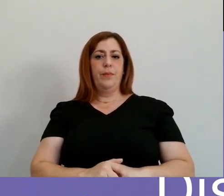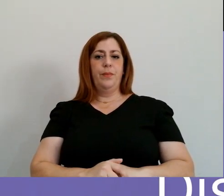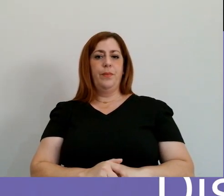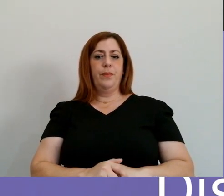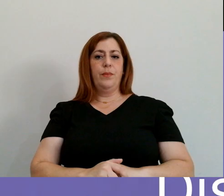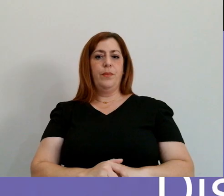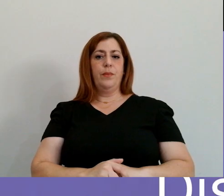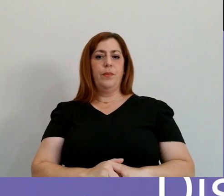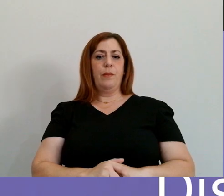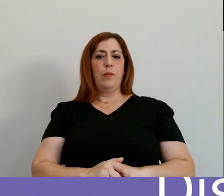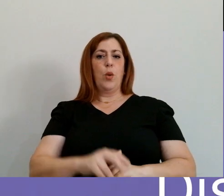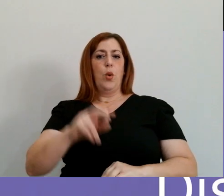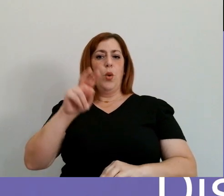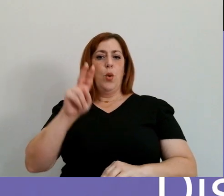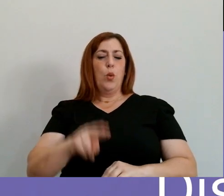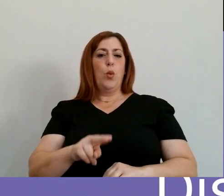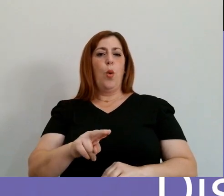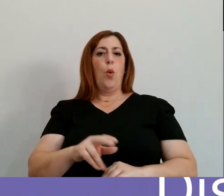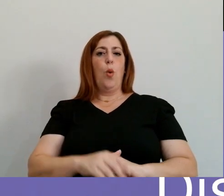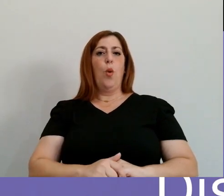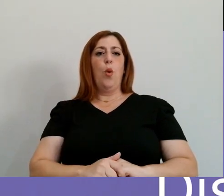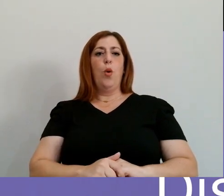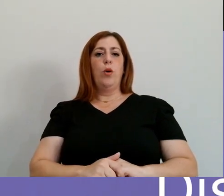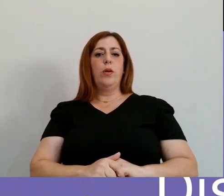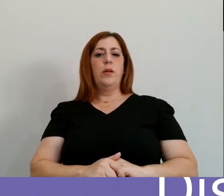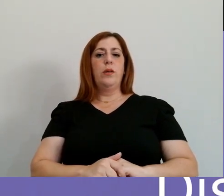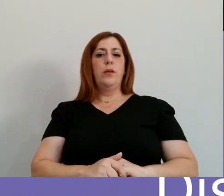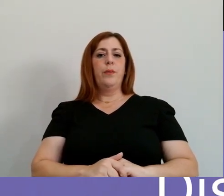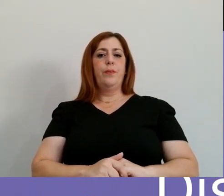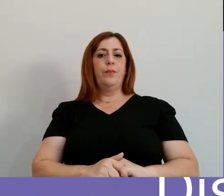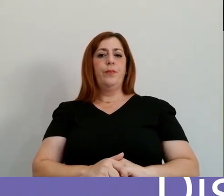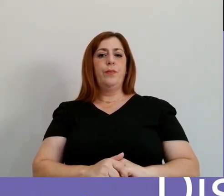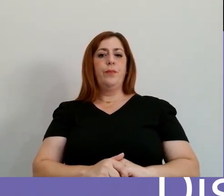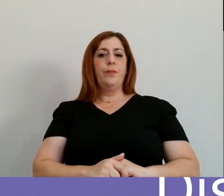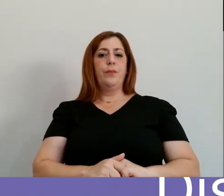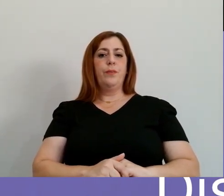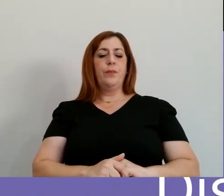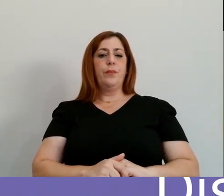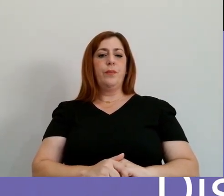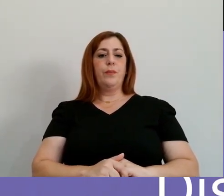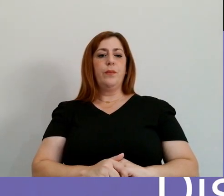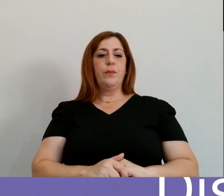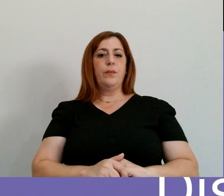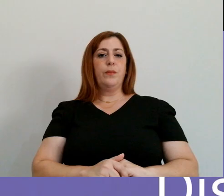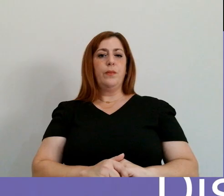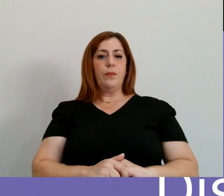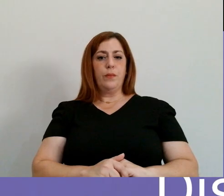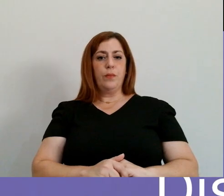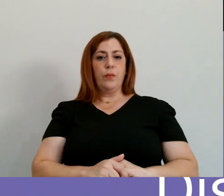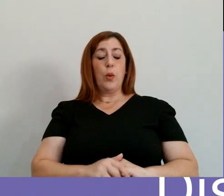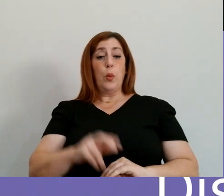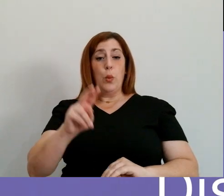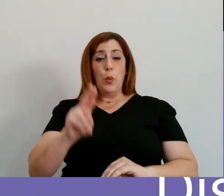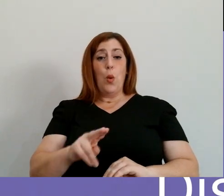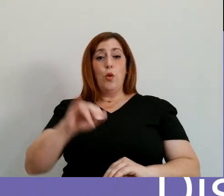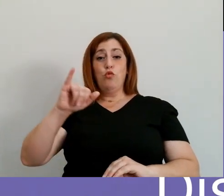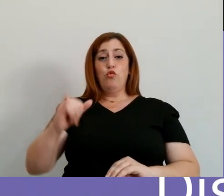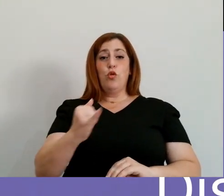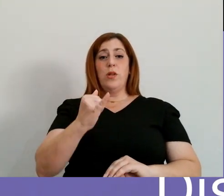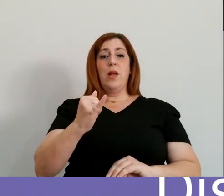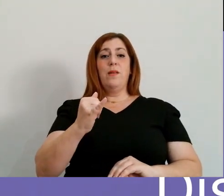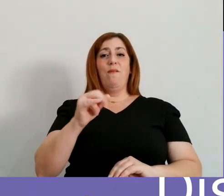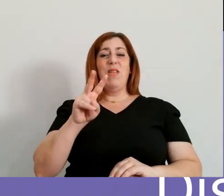disease in the thought bubble to sort of challenge that. So just in case that wasn't clear. And we also had